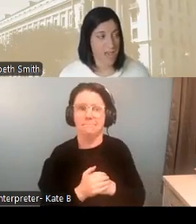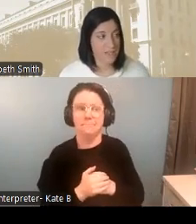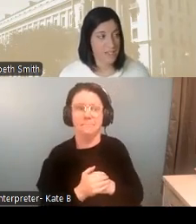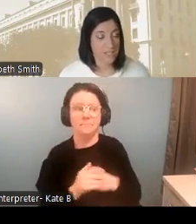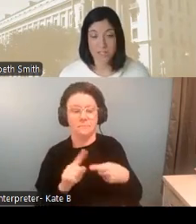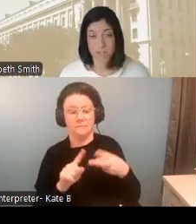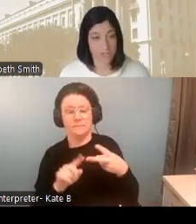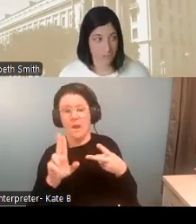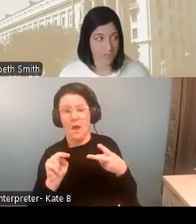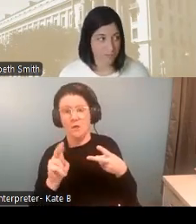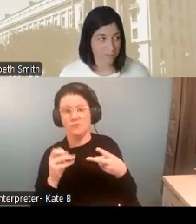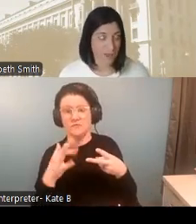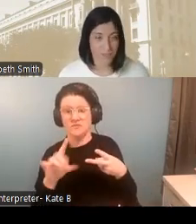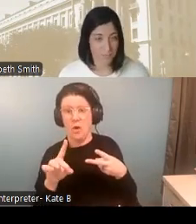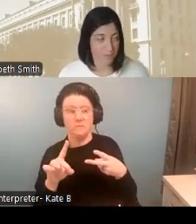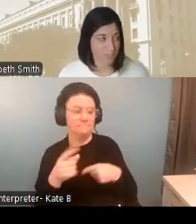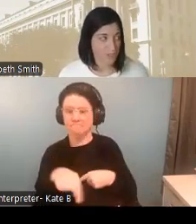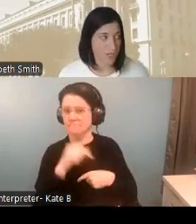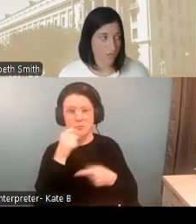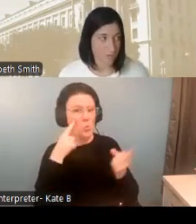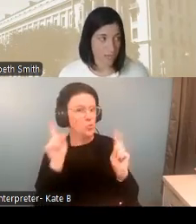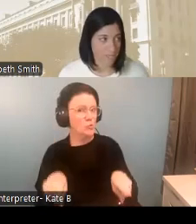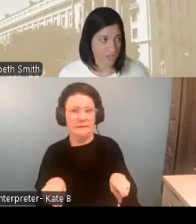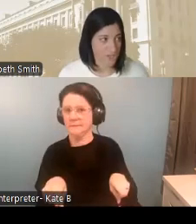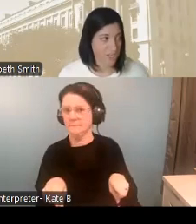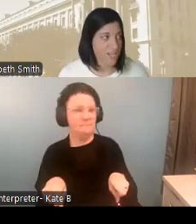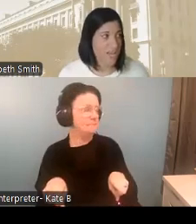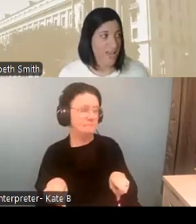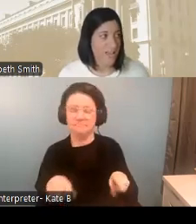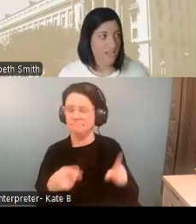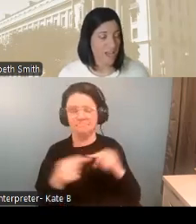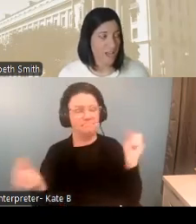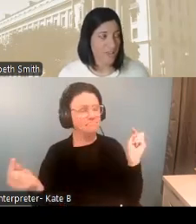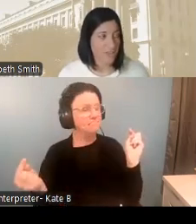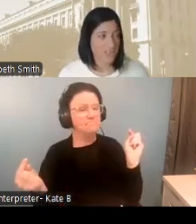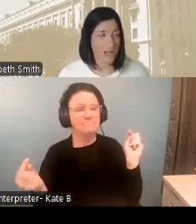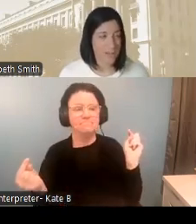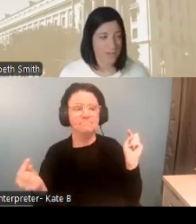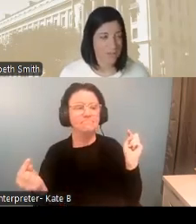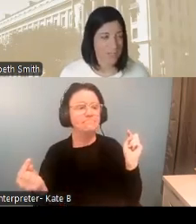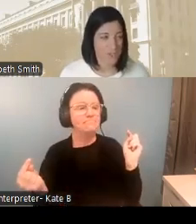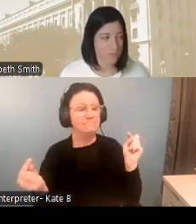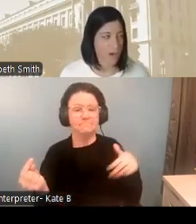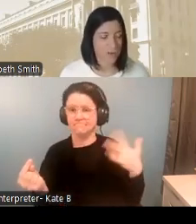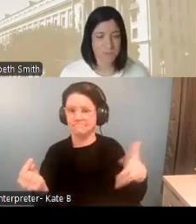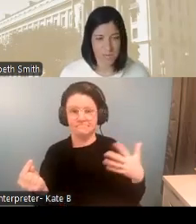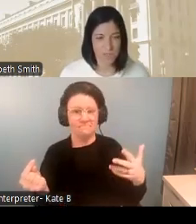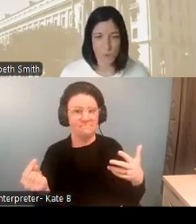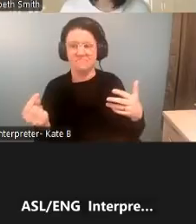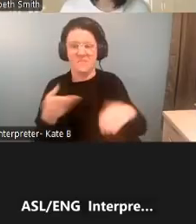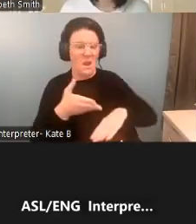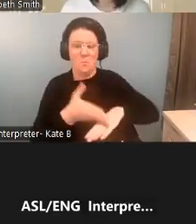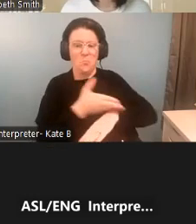means that there is not agreement on the implementation of the recommendation, and that there has not been sufficient progress